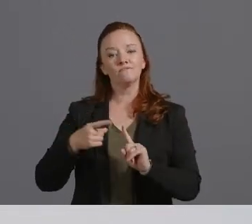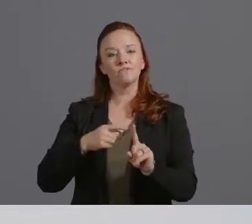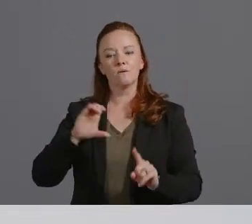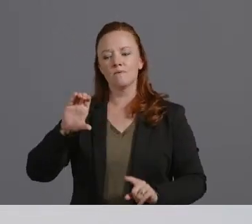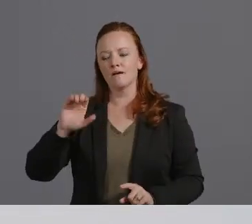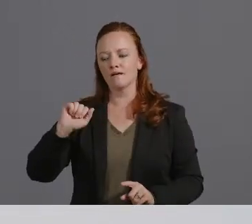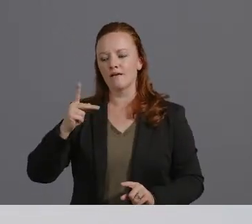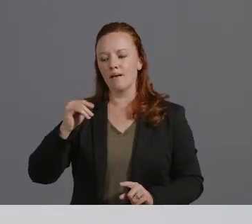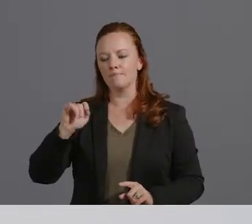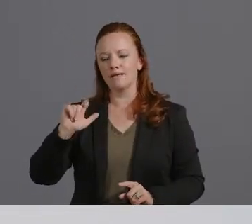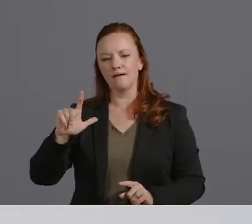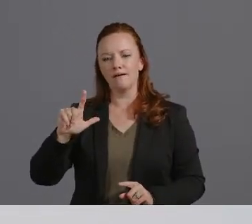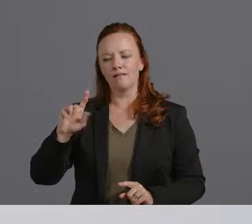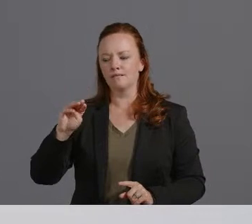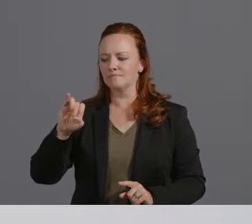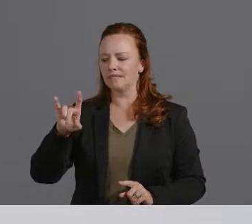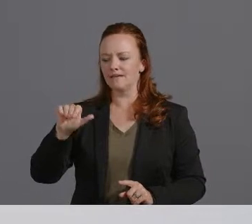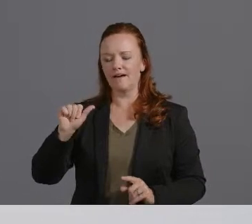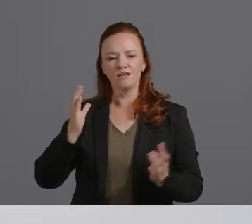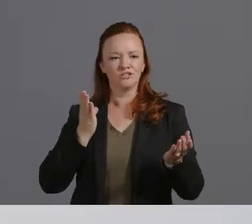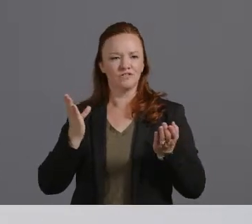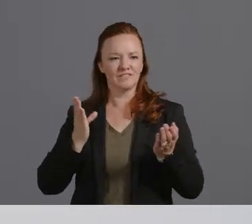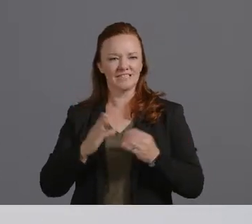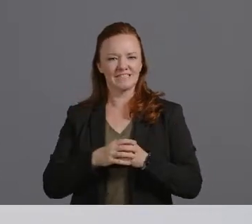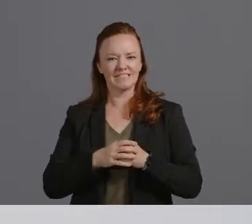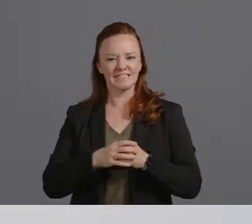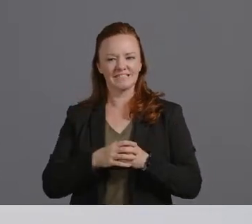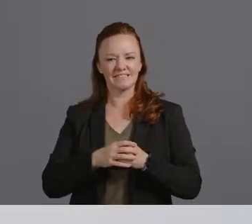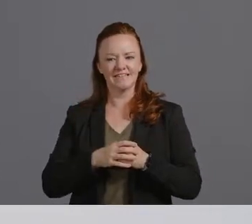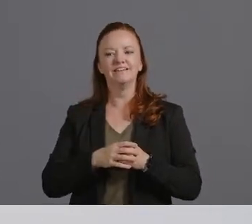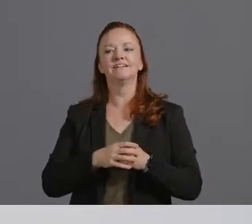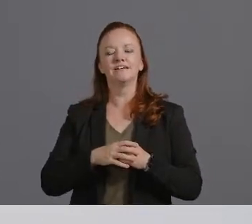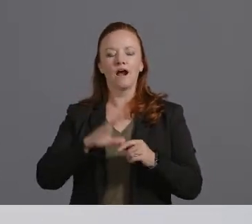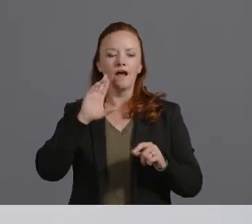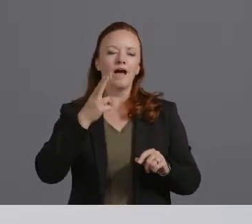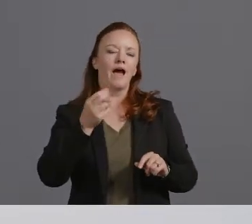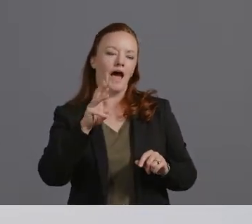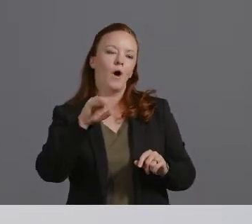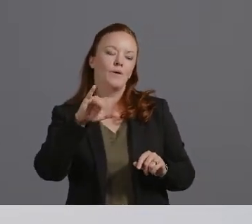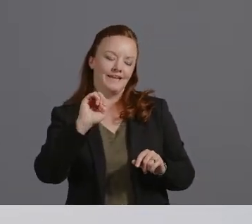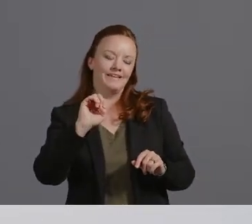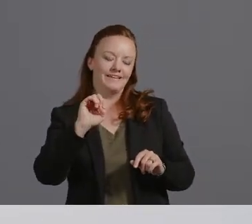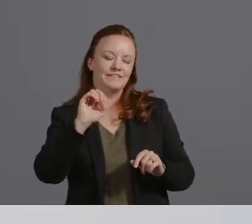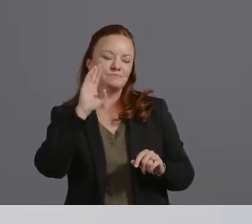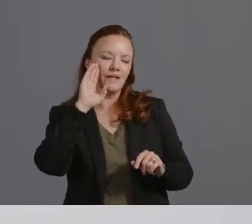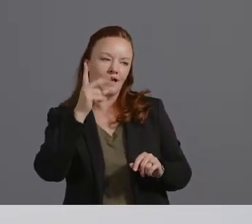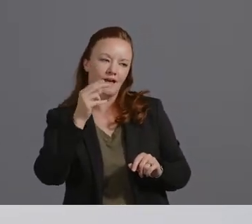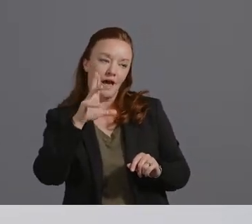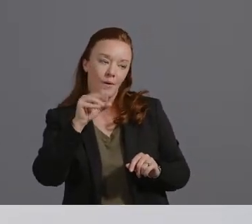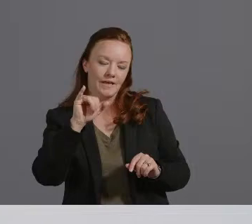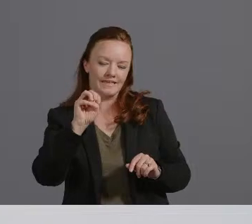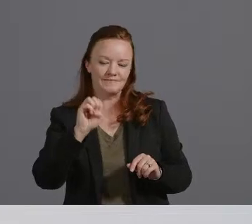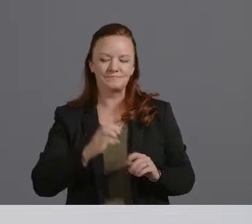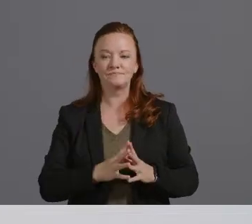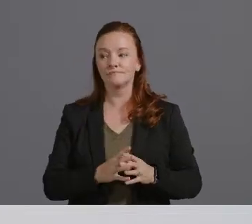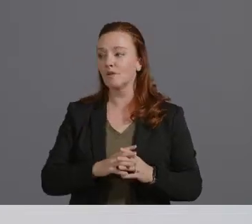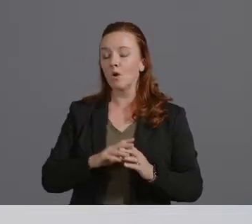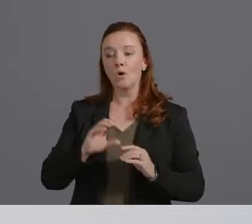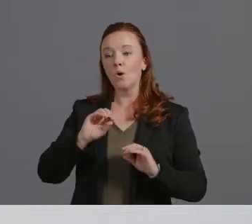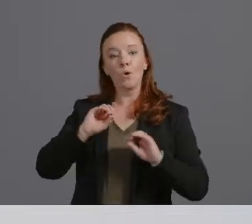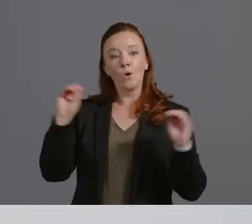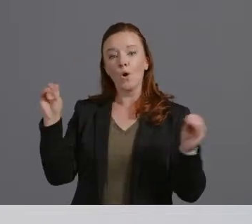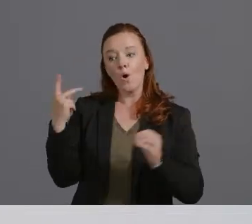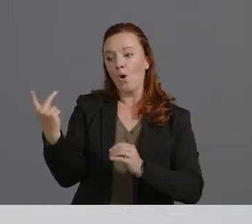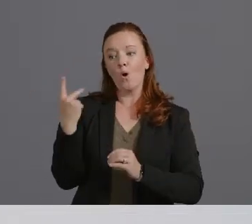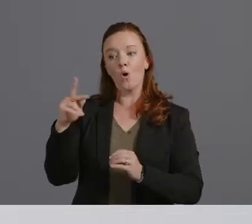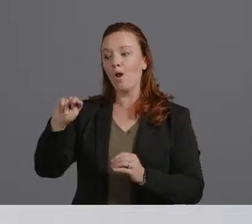Capital Media Services. Thank Hi, you. This is Howie. the entire staff of Capital Media Services. Hi. So no nachos for you and me